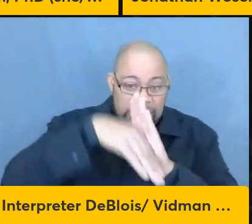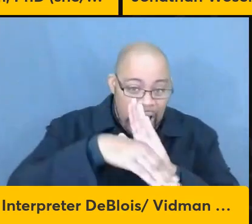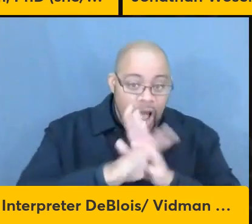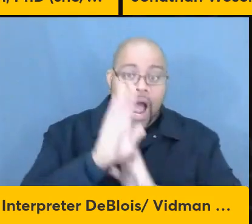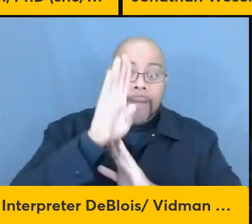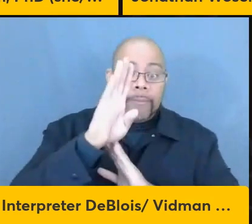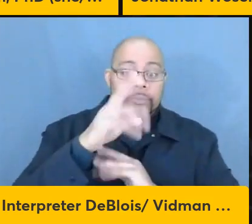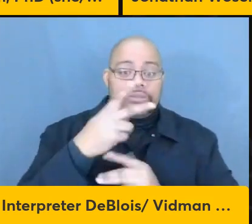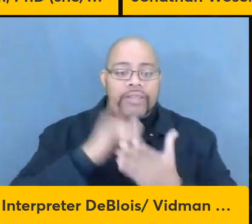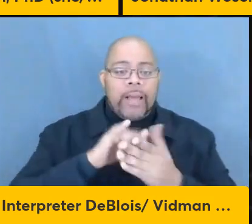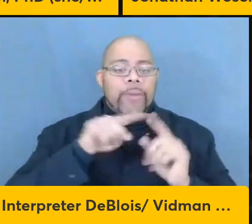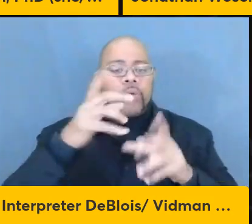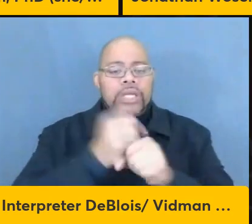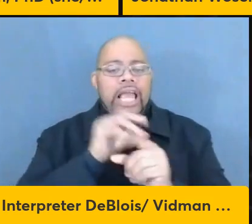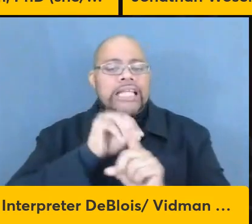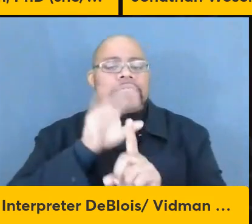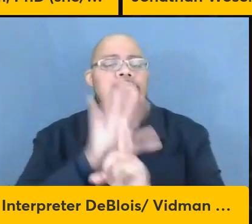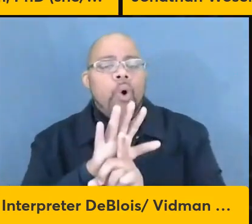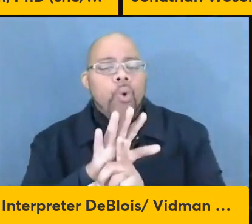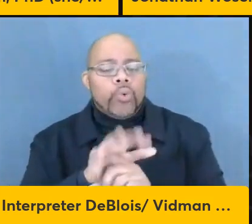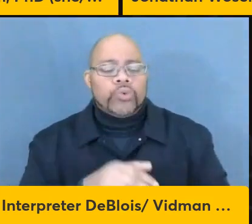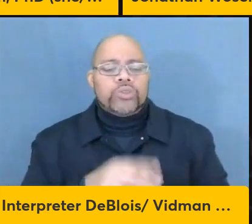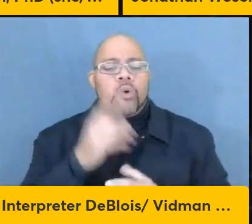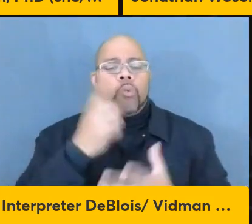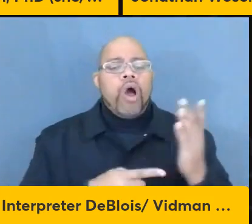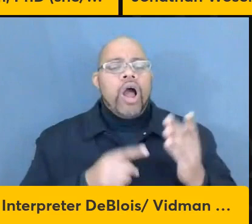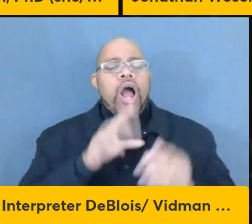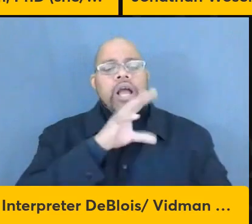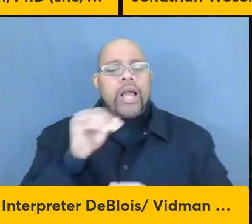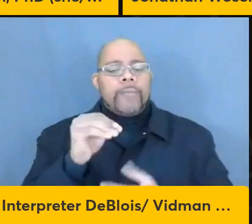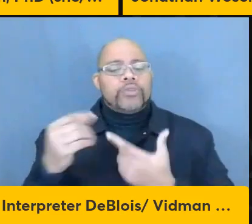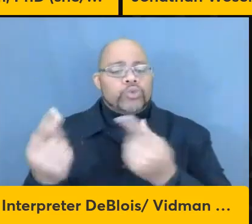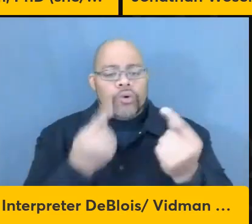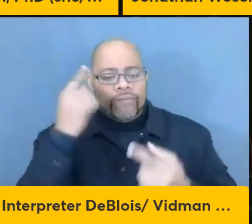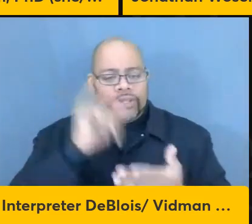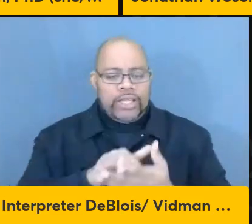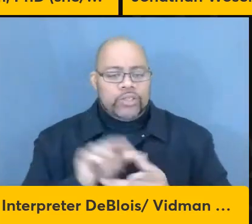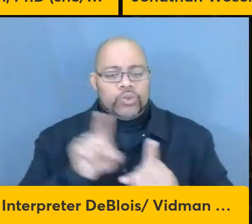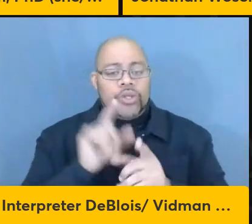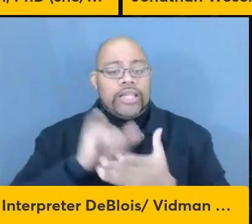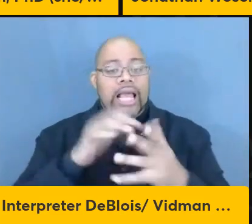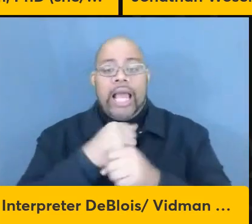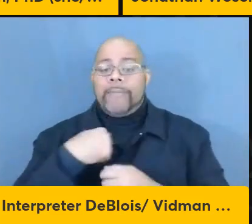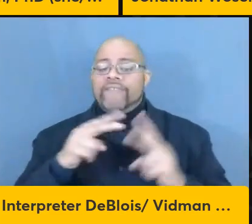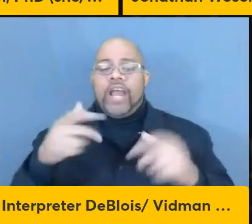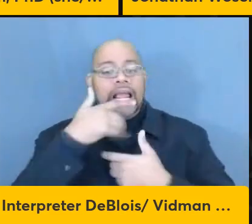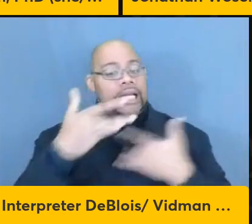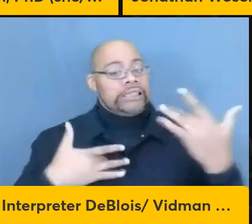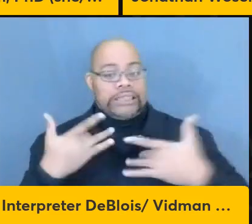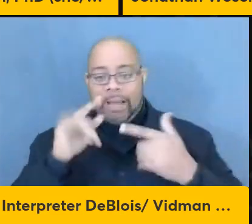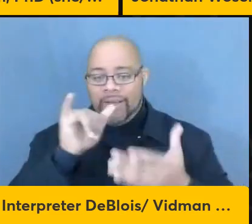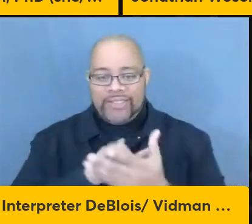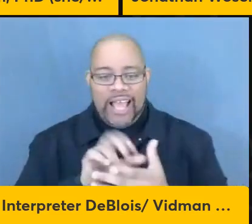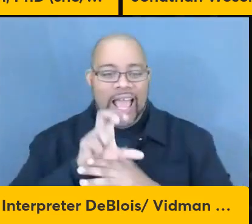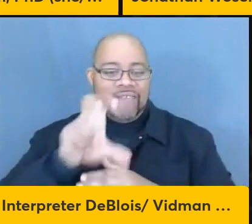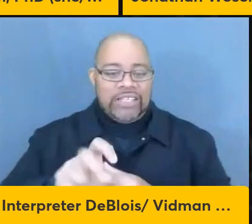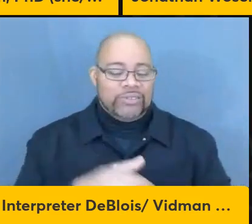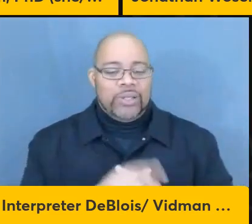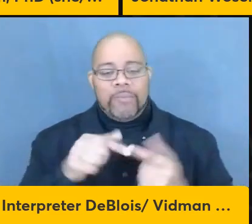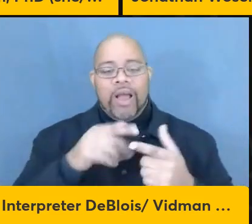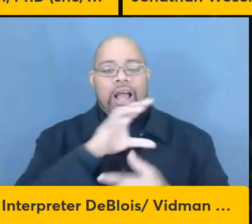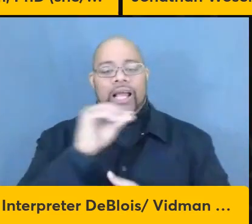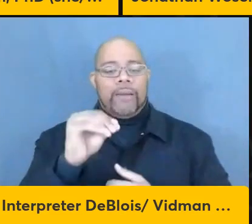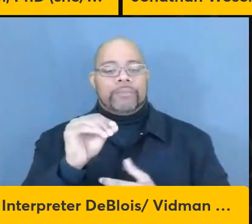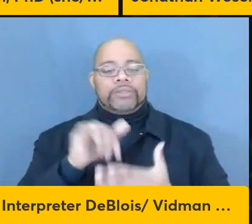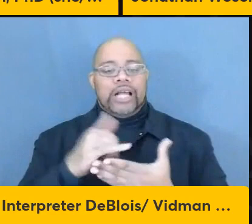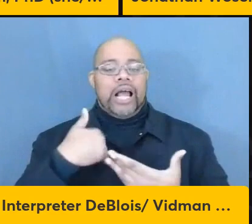up, but at least you get exposed to what companies are doing for this world. That got me very excited about investing or about companies,